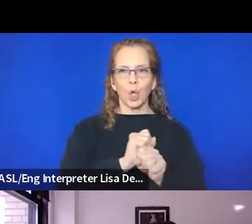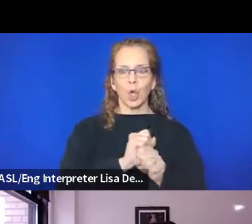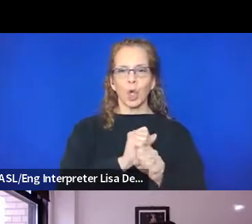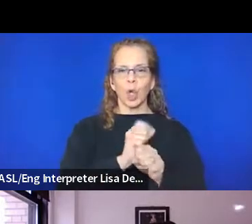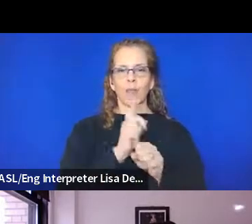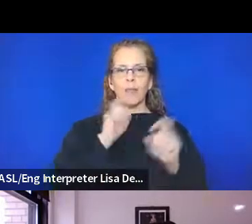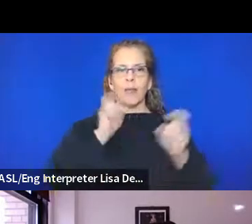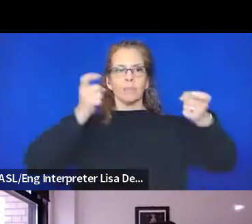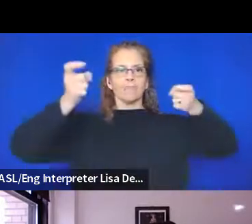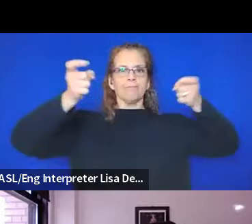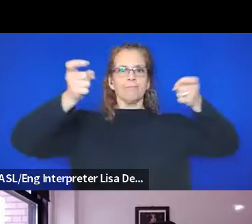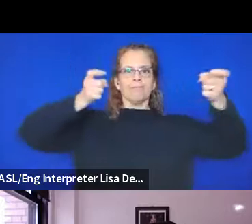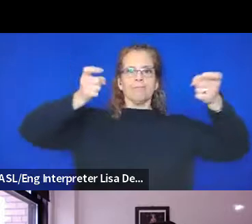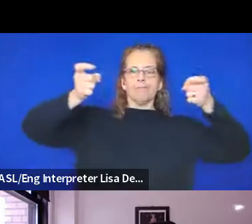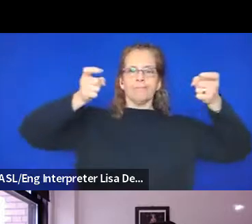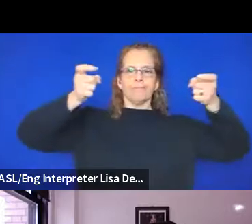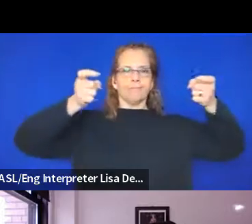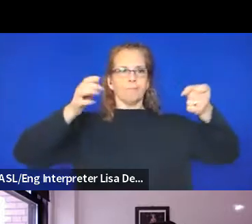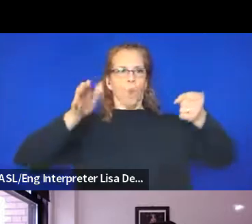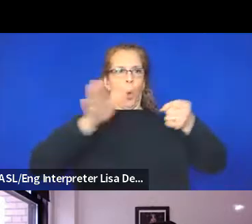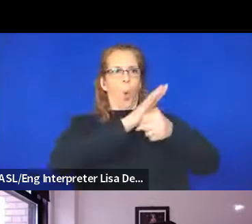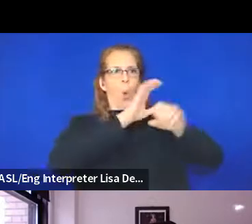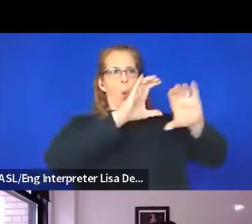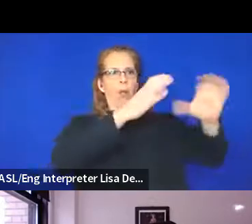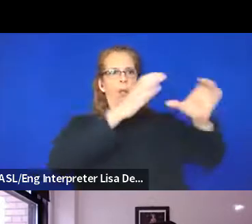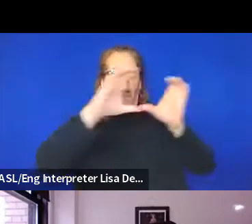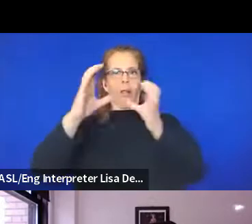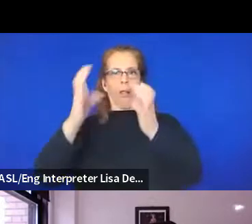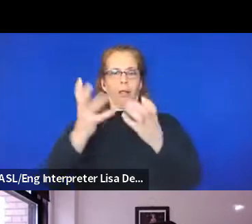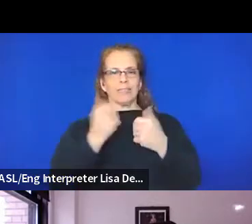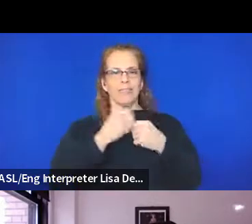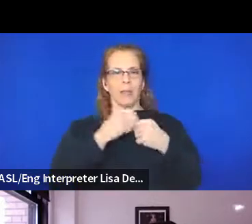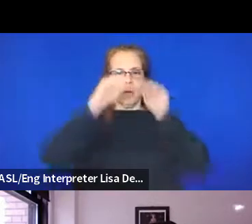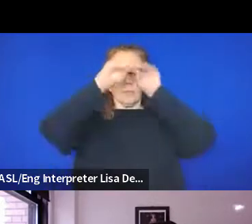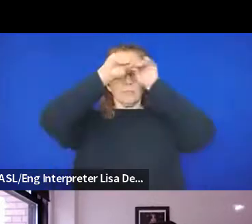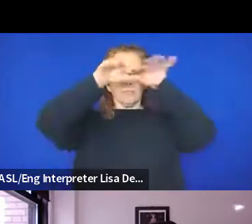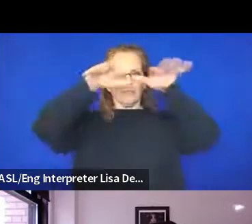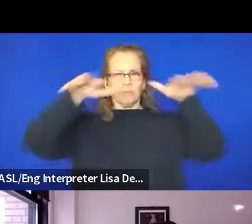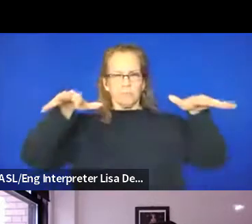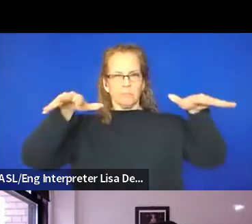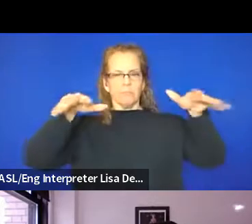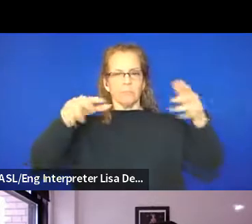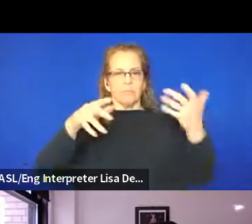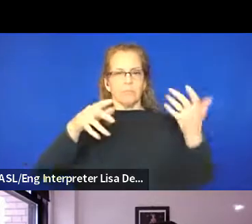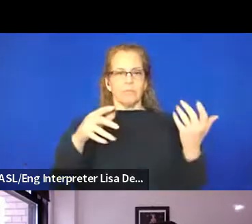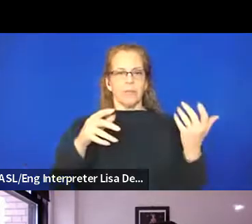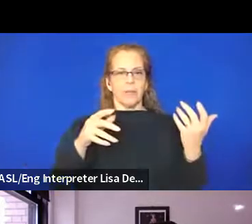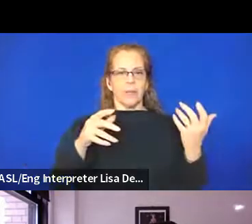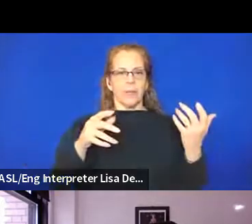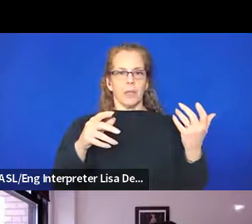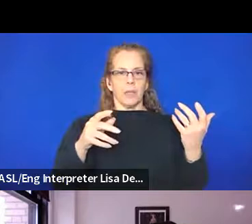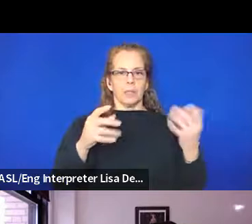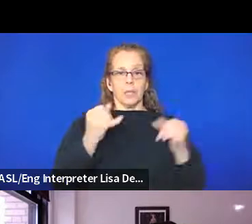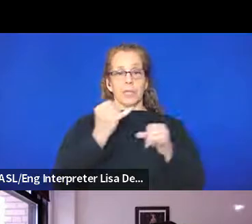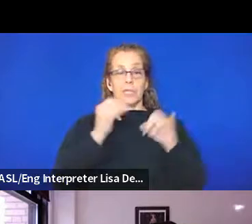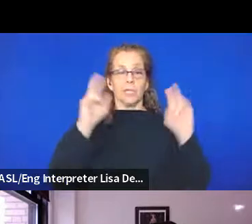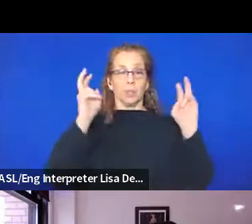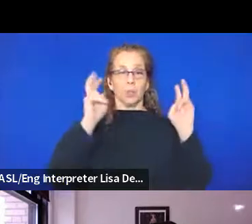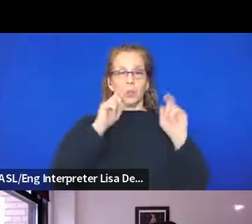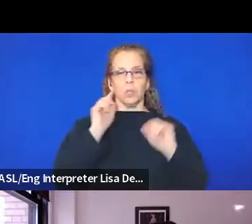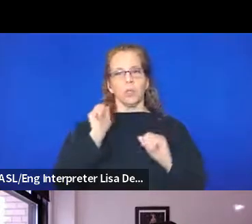of little institutions within our institutions. Not that I think any of us really have institutions because we run